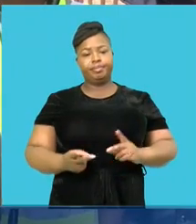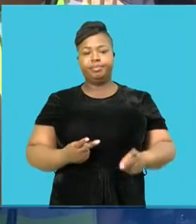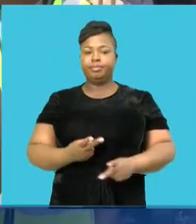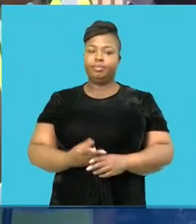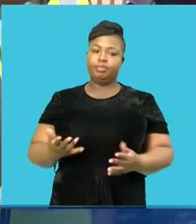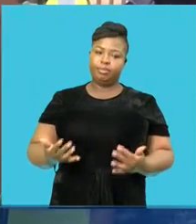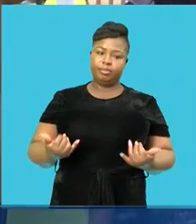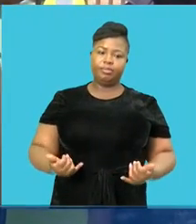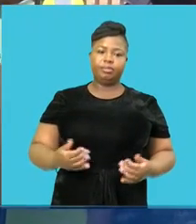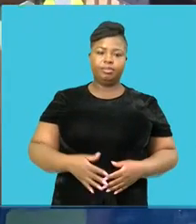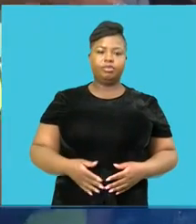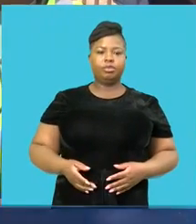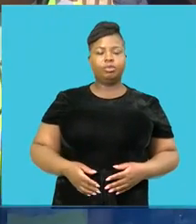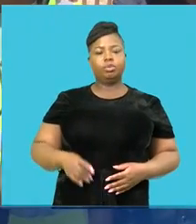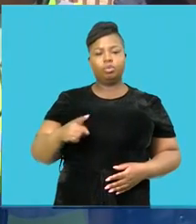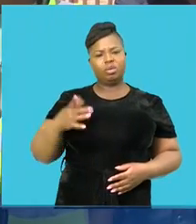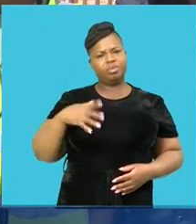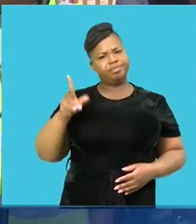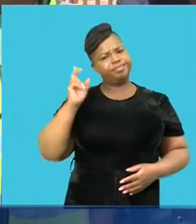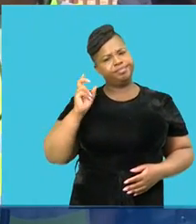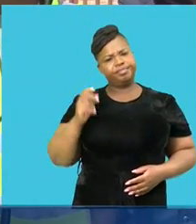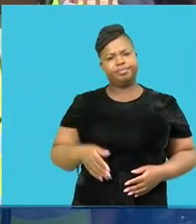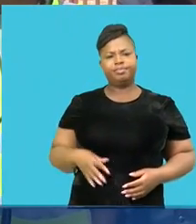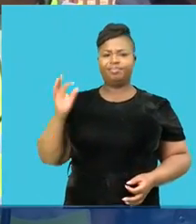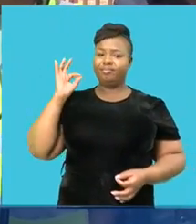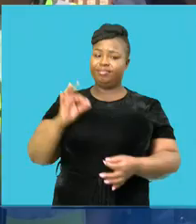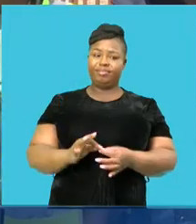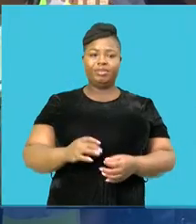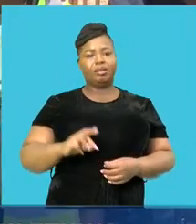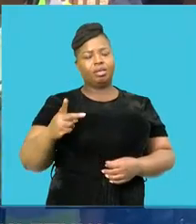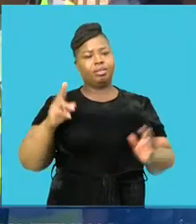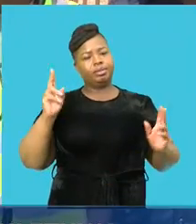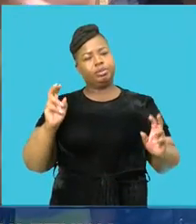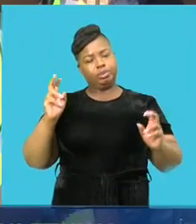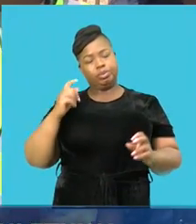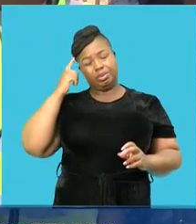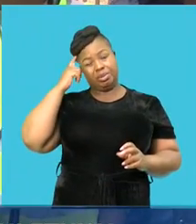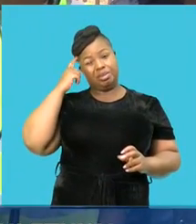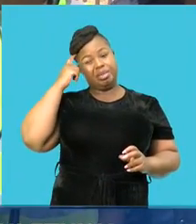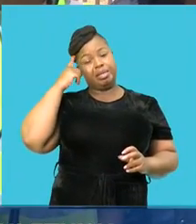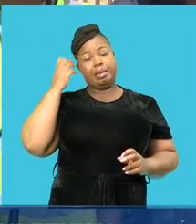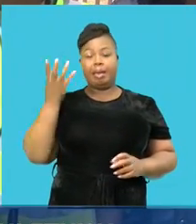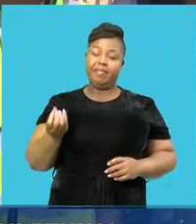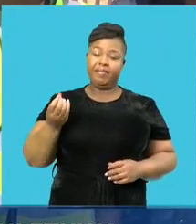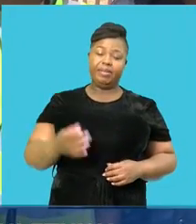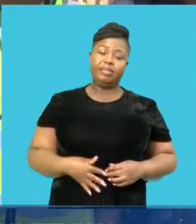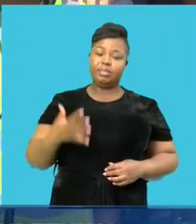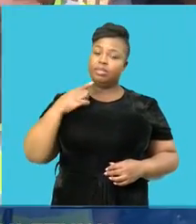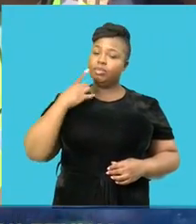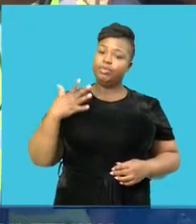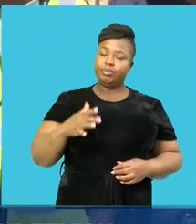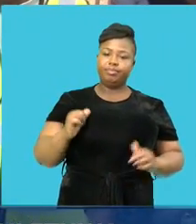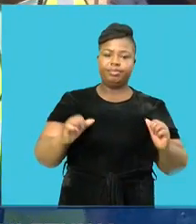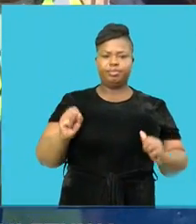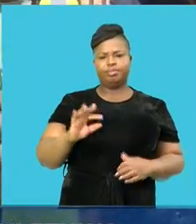then we wanted to hear what exactly are other issues that they are dealing with that they would like Action SA